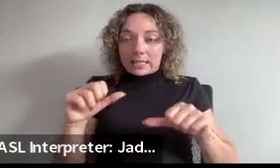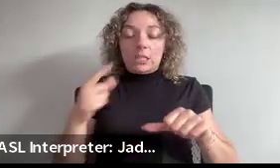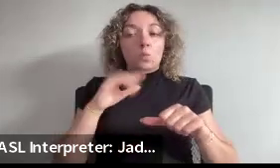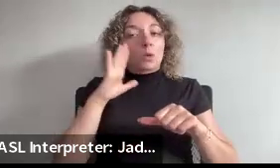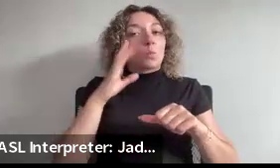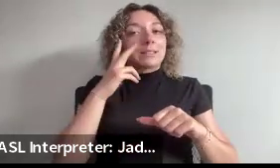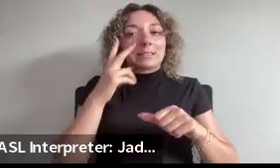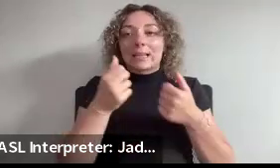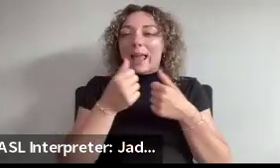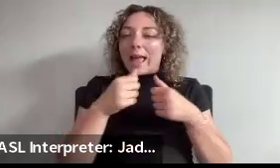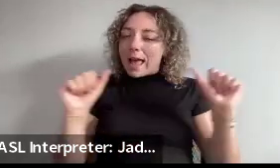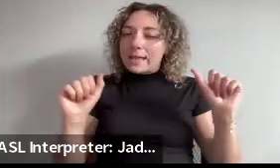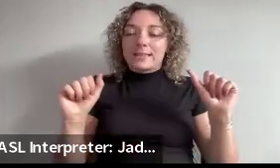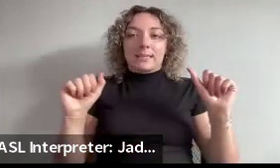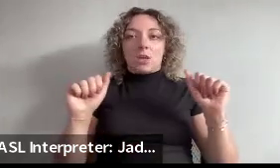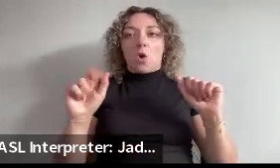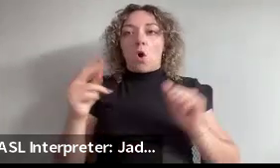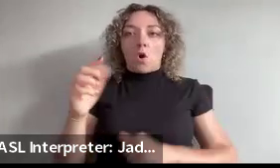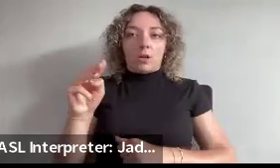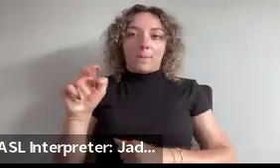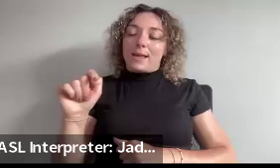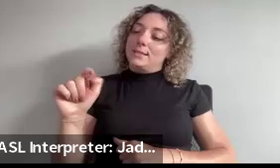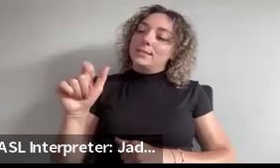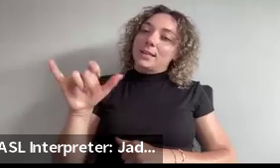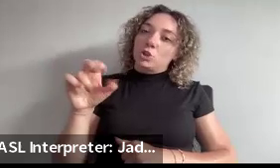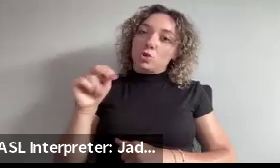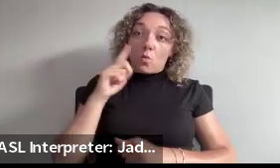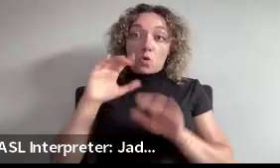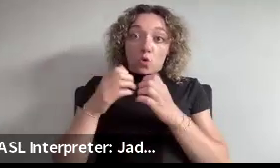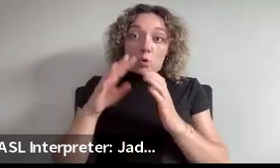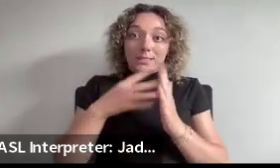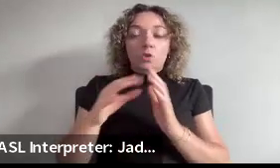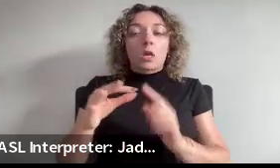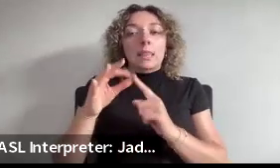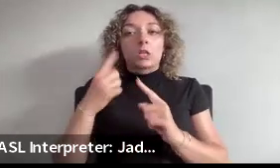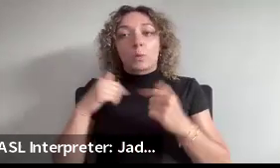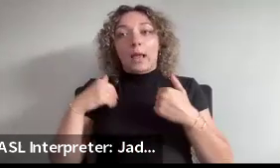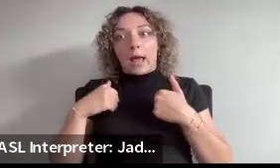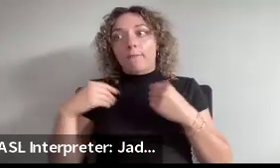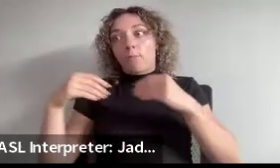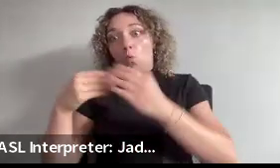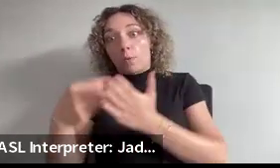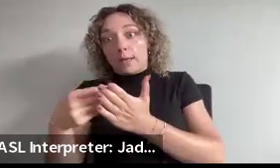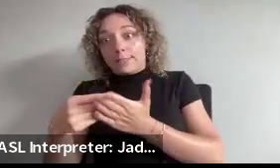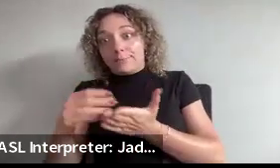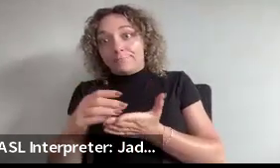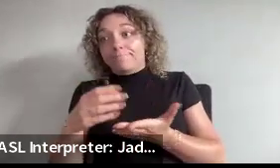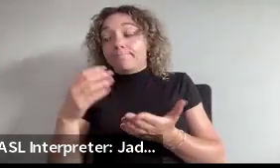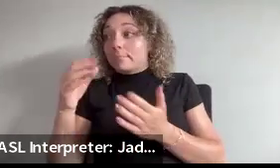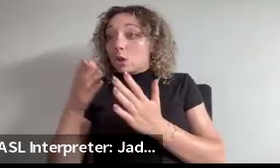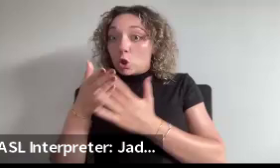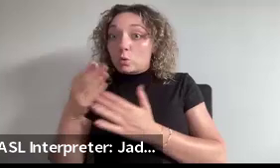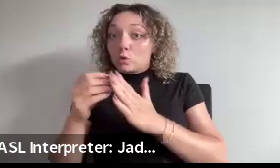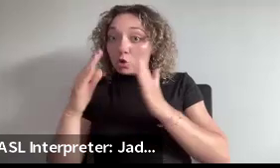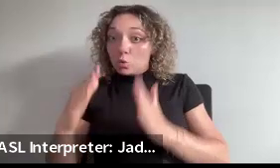see any augmentations to the course schedule unless we have an additional source of money, either coming in through the student